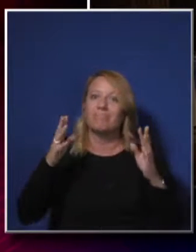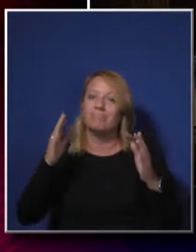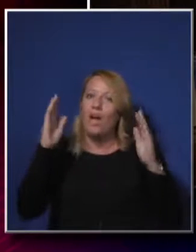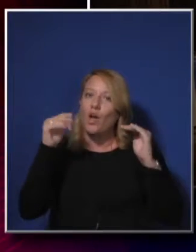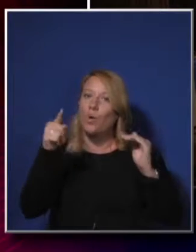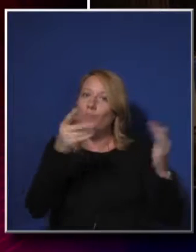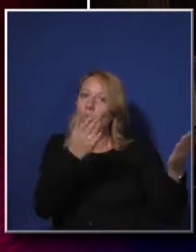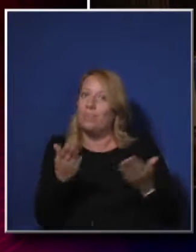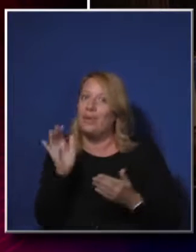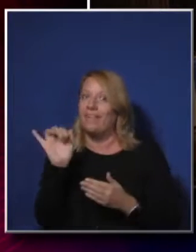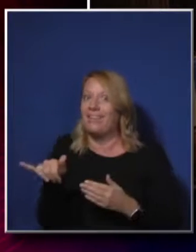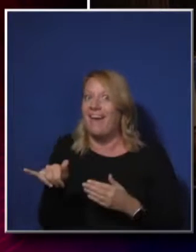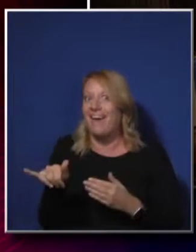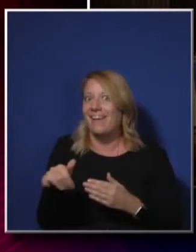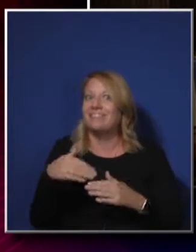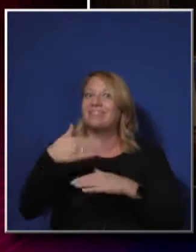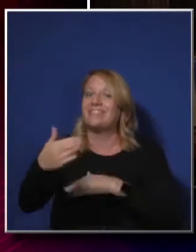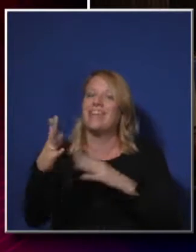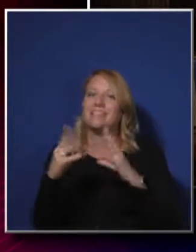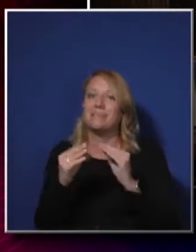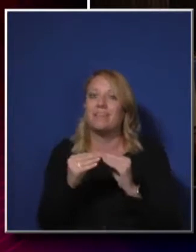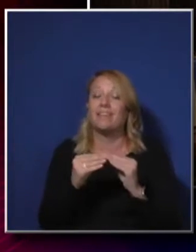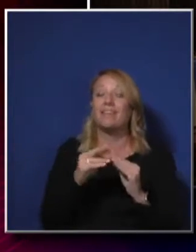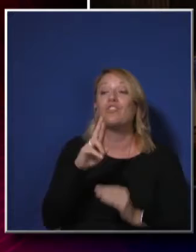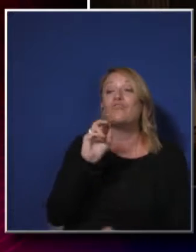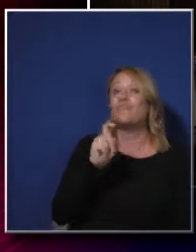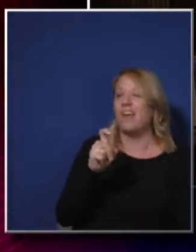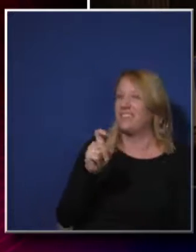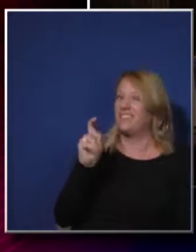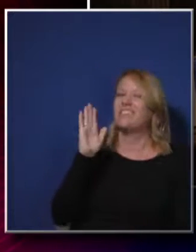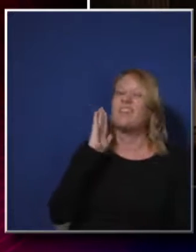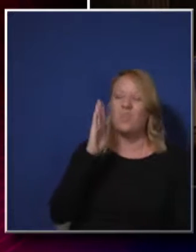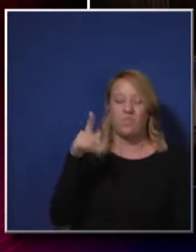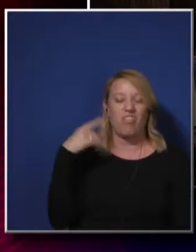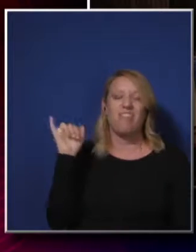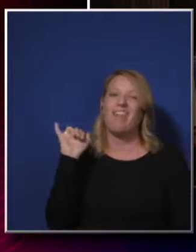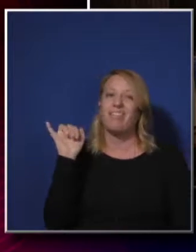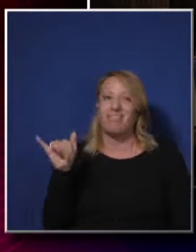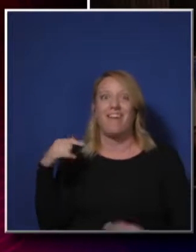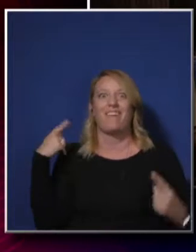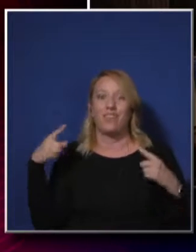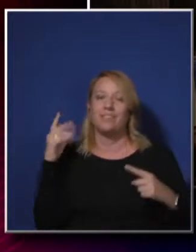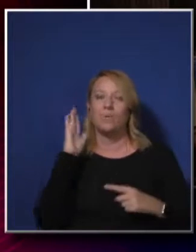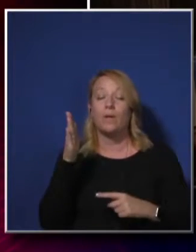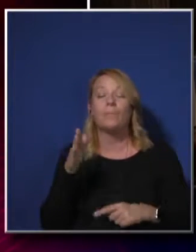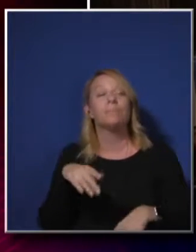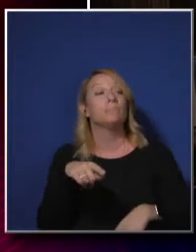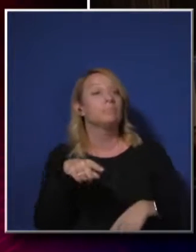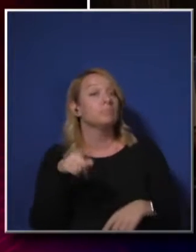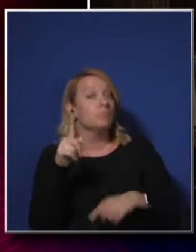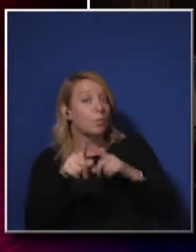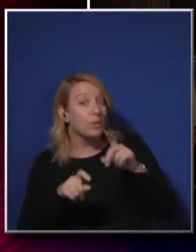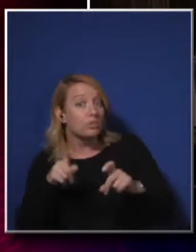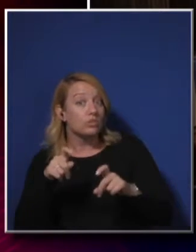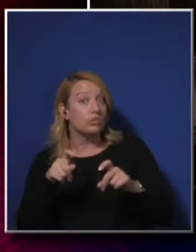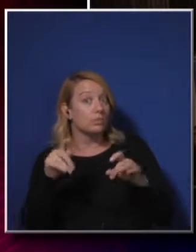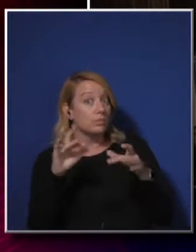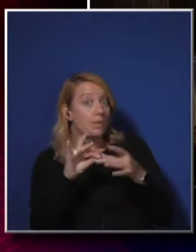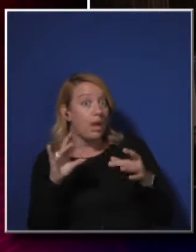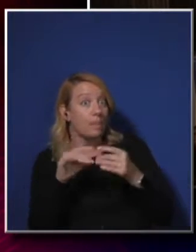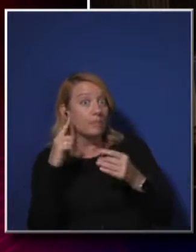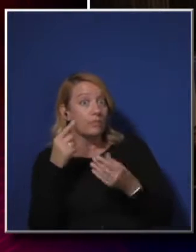going to get crazy. Yes. Thank you. So I'm all for that. Any other questions, comments?